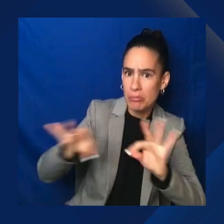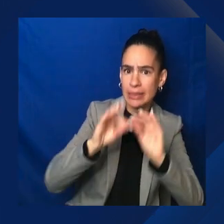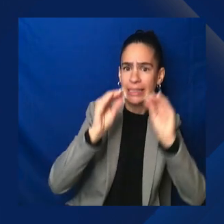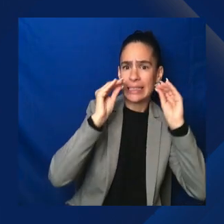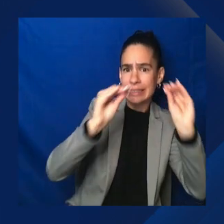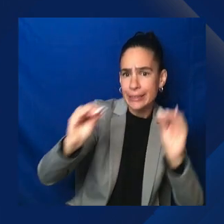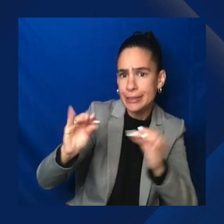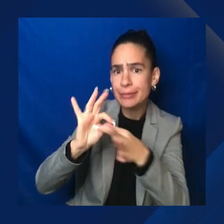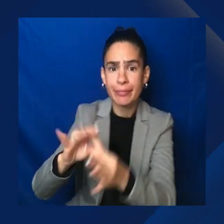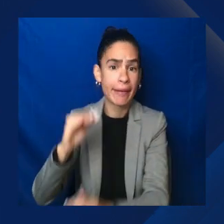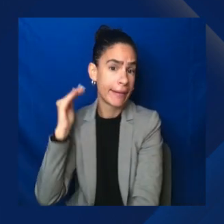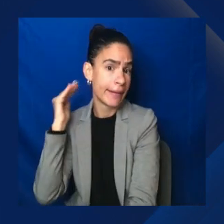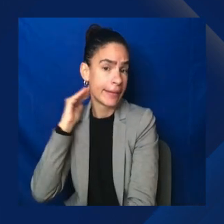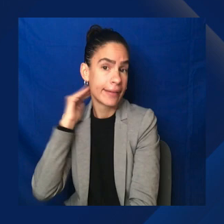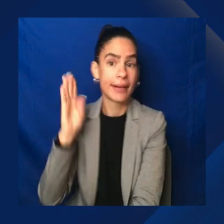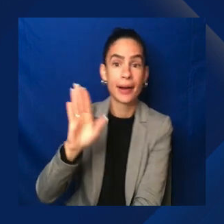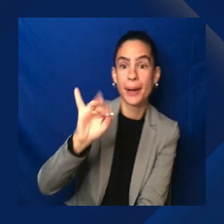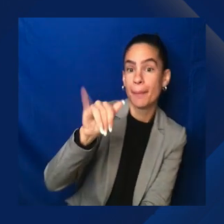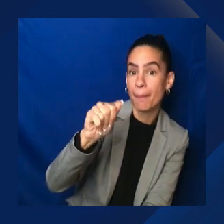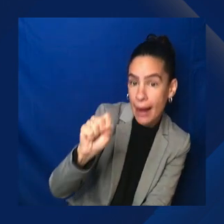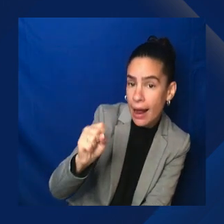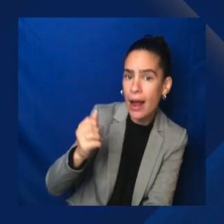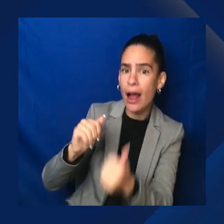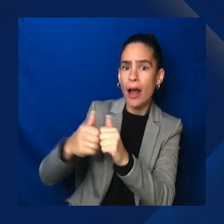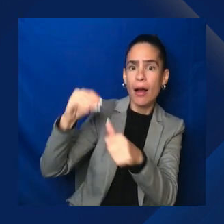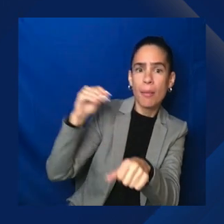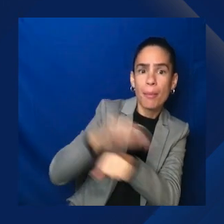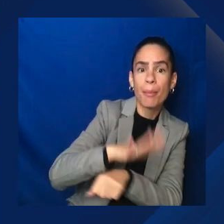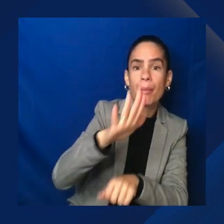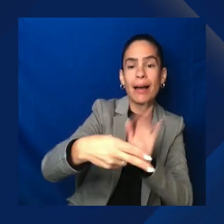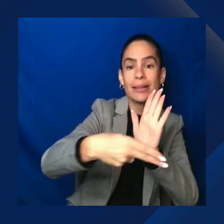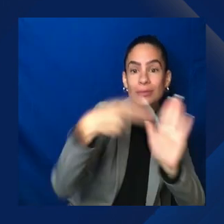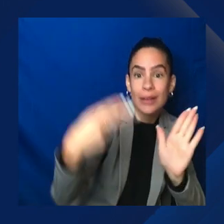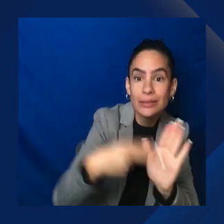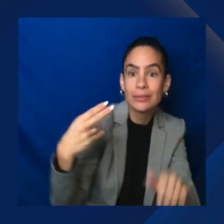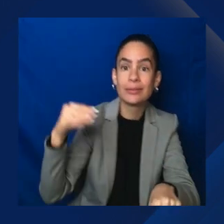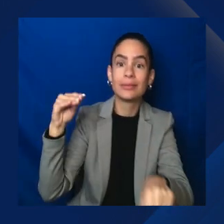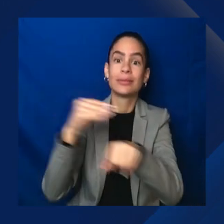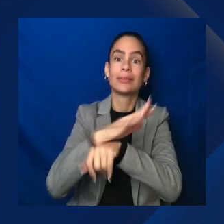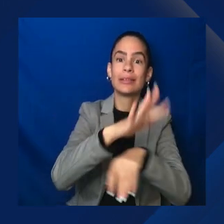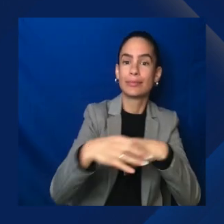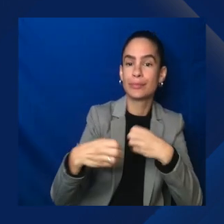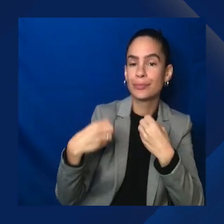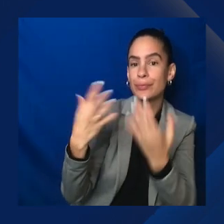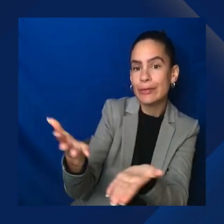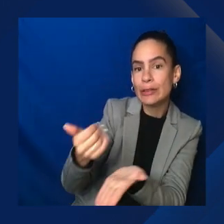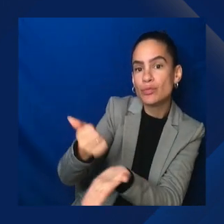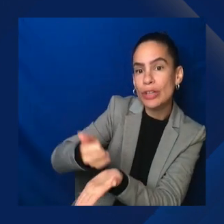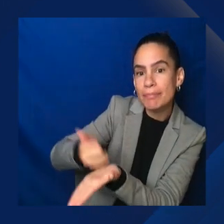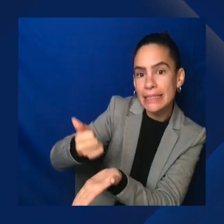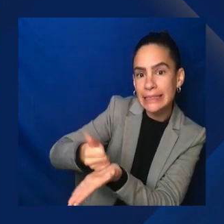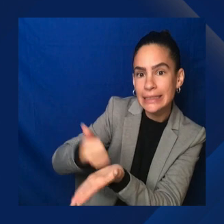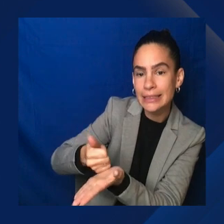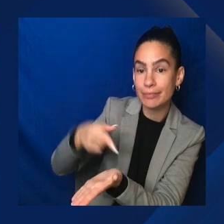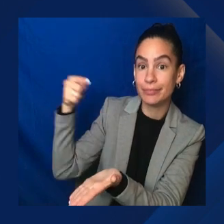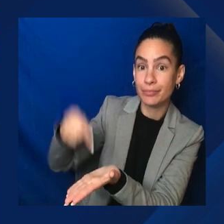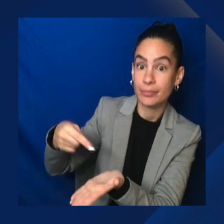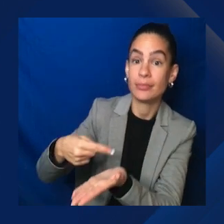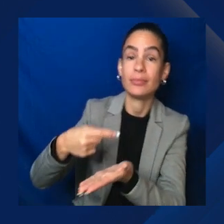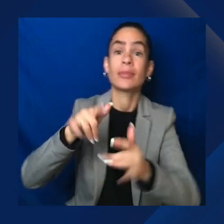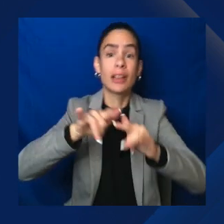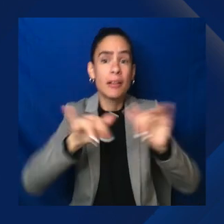diagnosis and the treatment. Yeah. But also let's think about women in rural America. Mm-hmm. And it's also